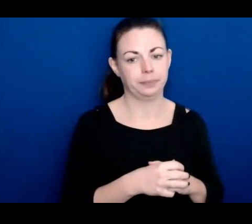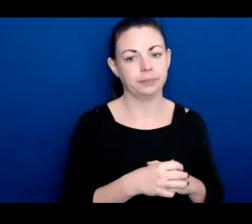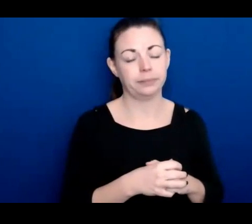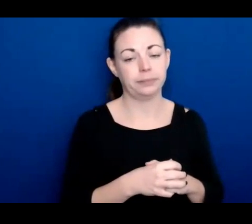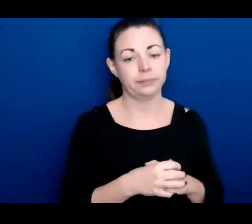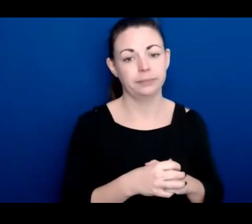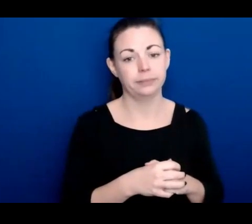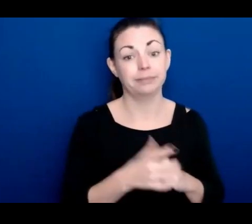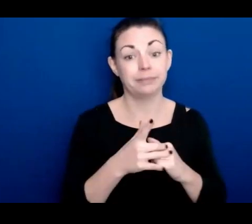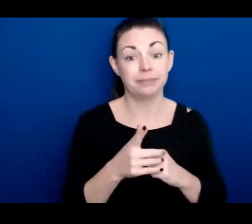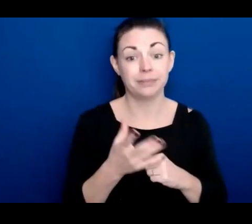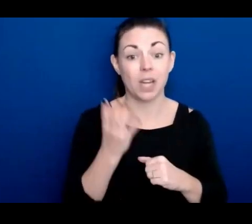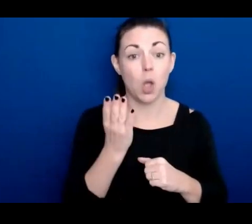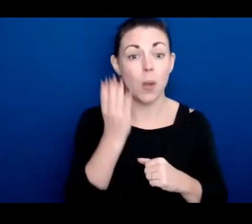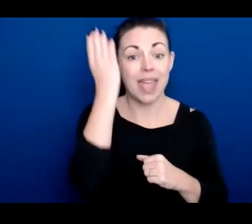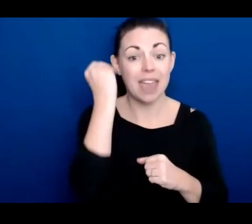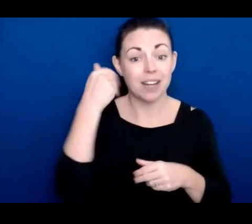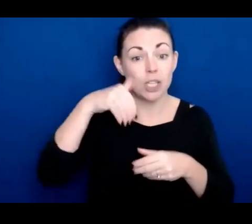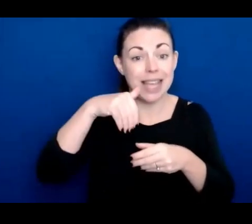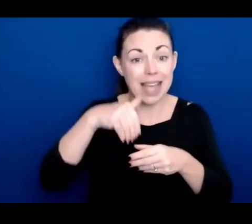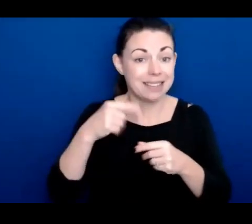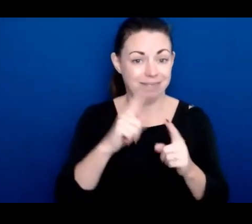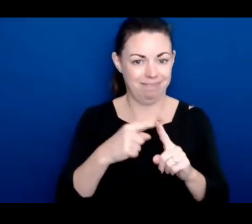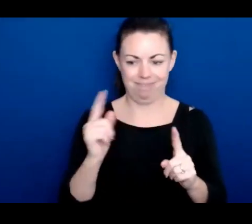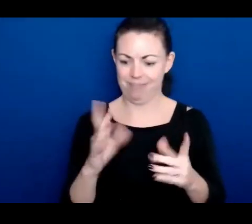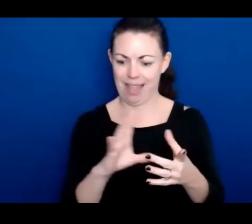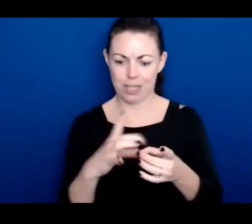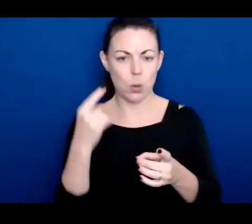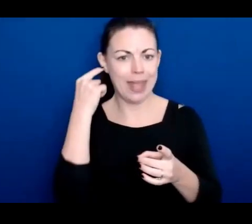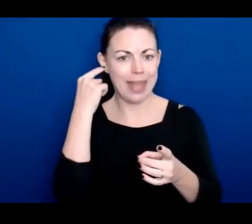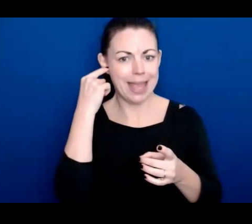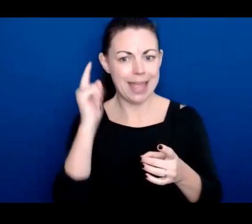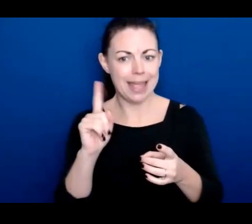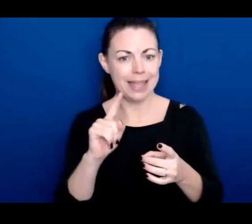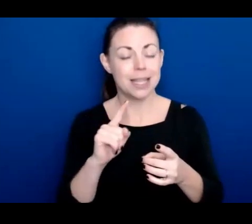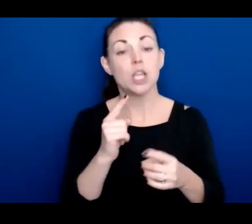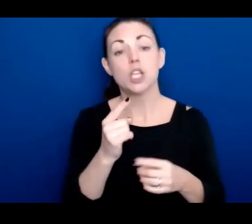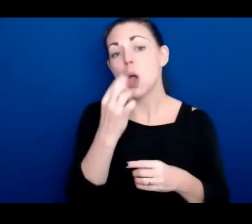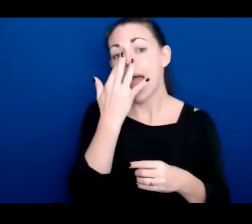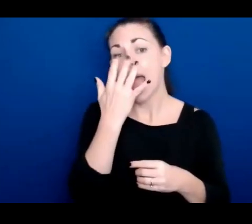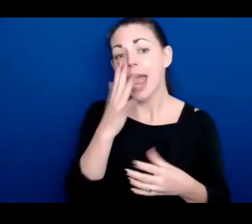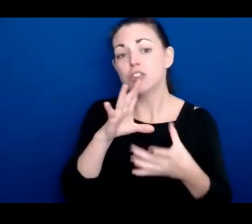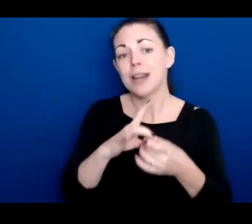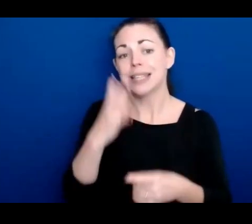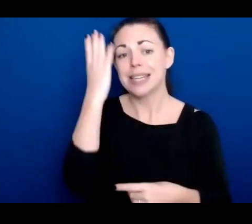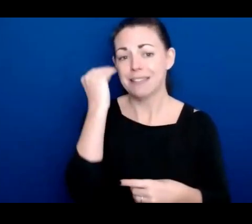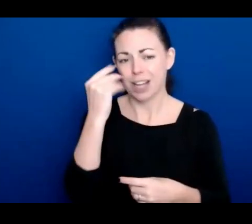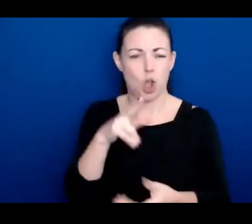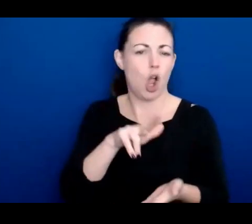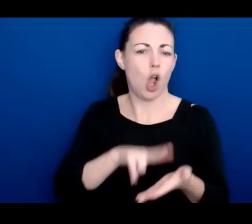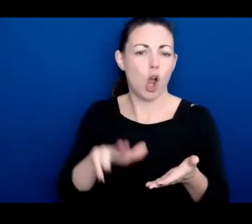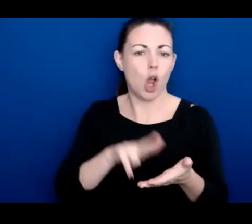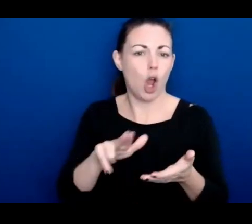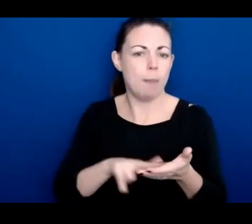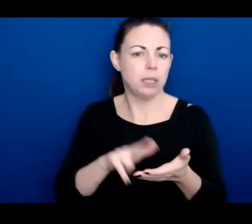So hearing loss in the ear, next slide. So age-related hearing loss is typically the most common type. So